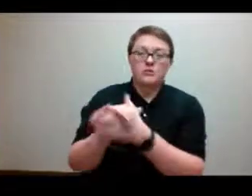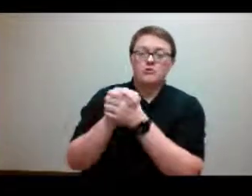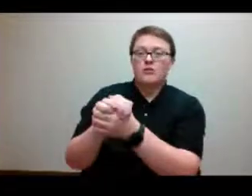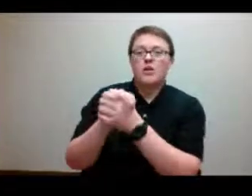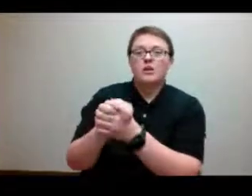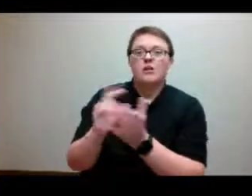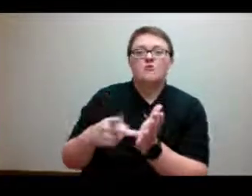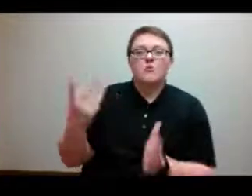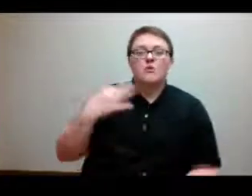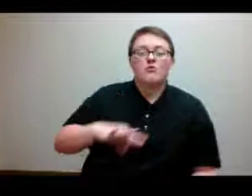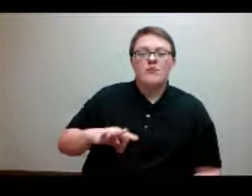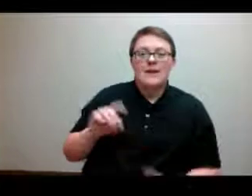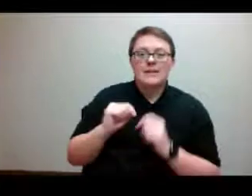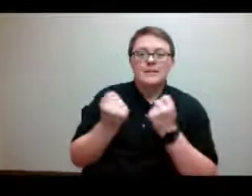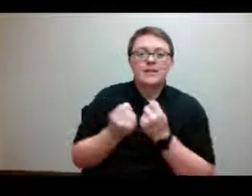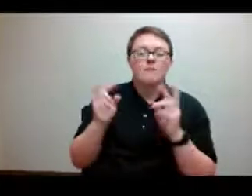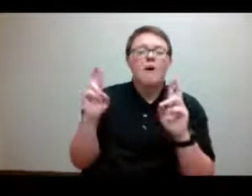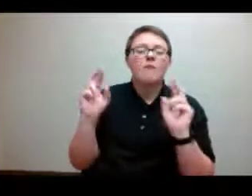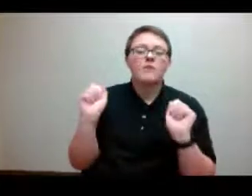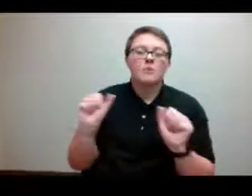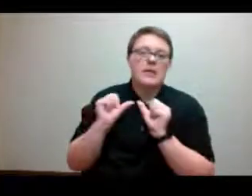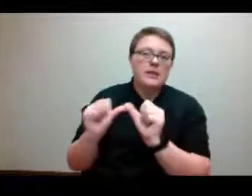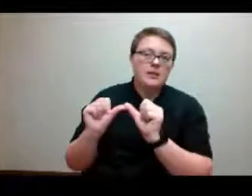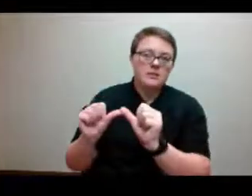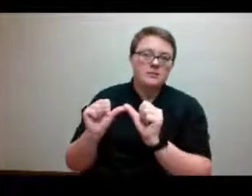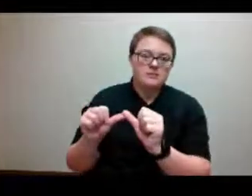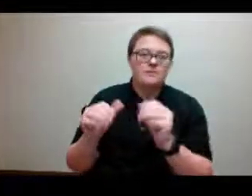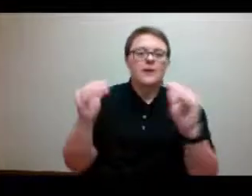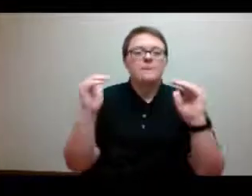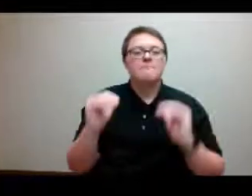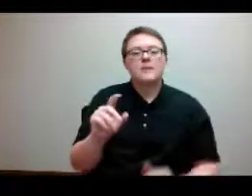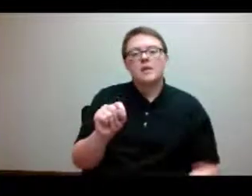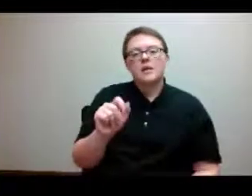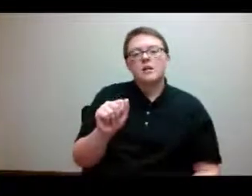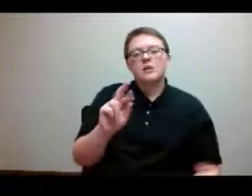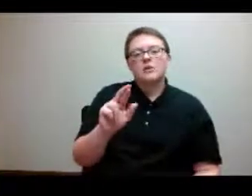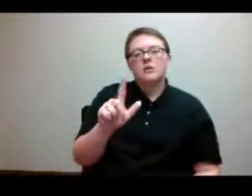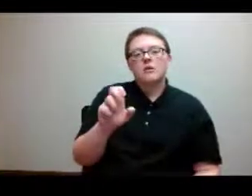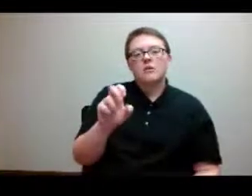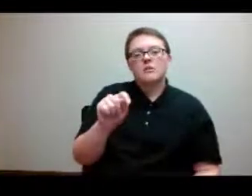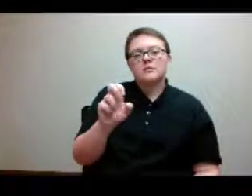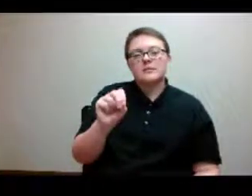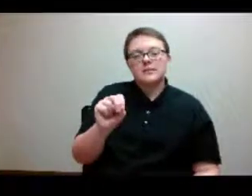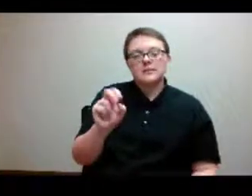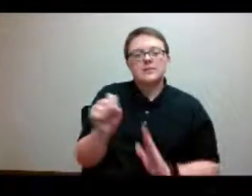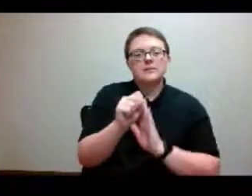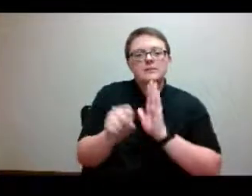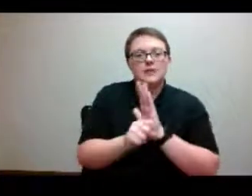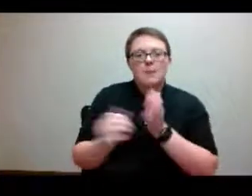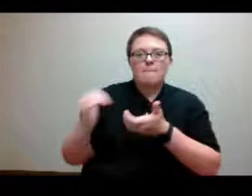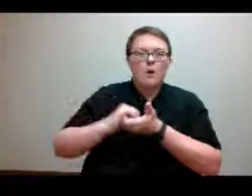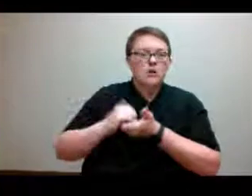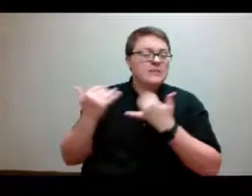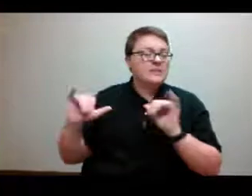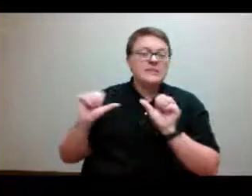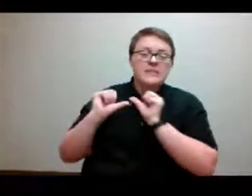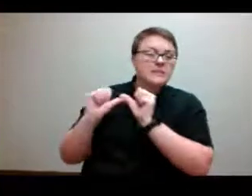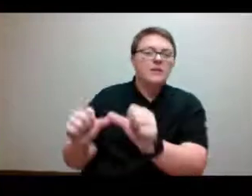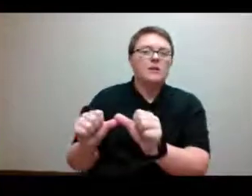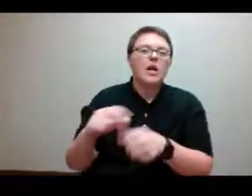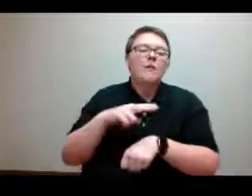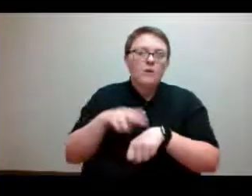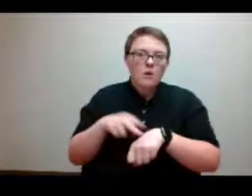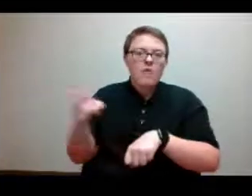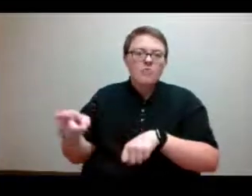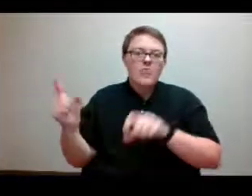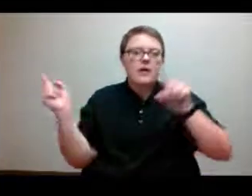credit team. Hope we can keep that up. Our Tarleton State partnership is going strong. Of course, they are also co-located with us on the